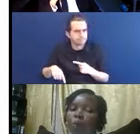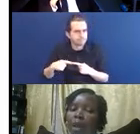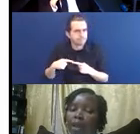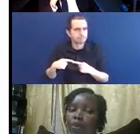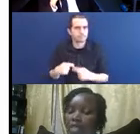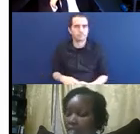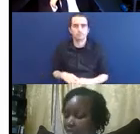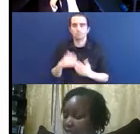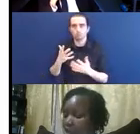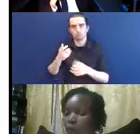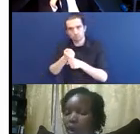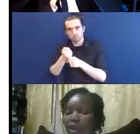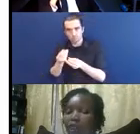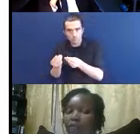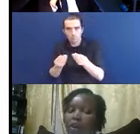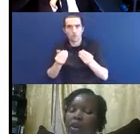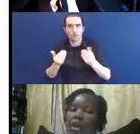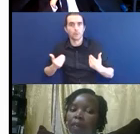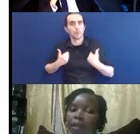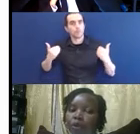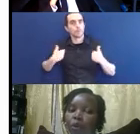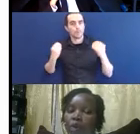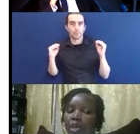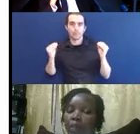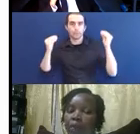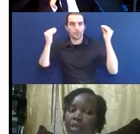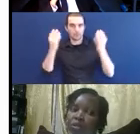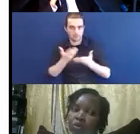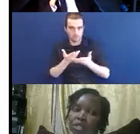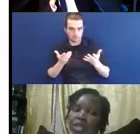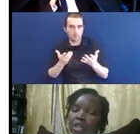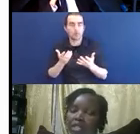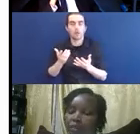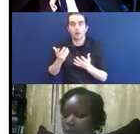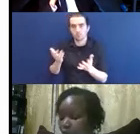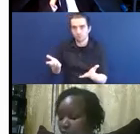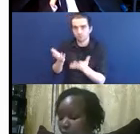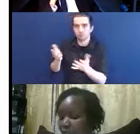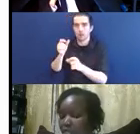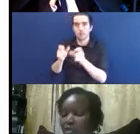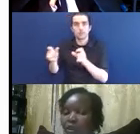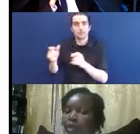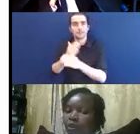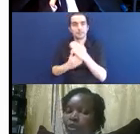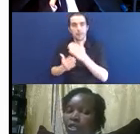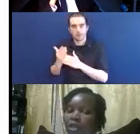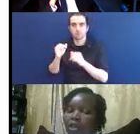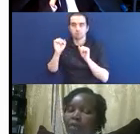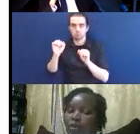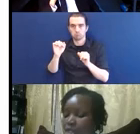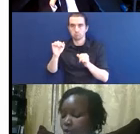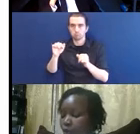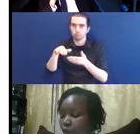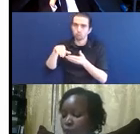to apply. Mostly these are work, manual labor works, which some types of disability may not